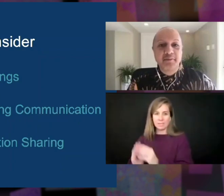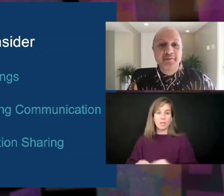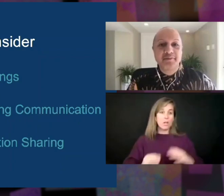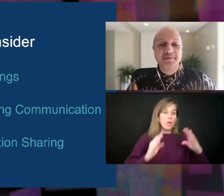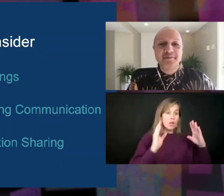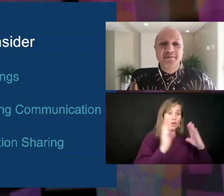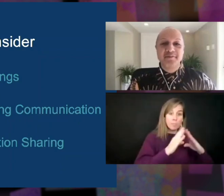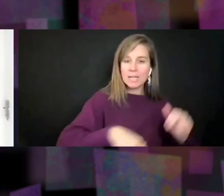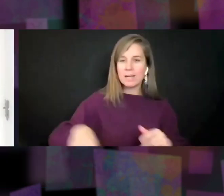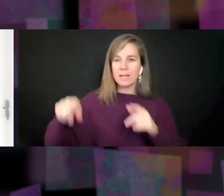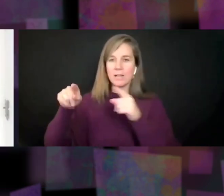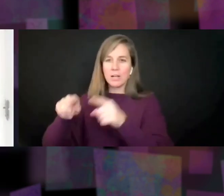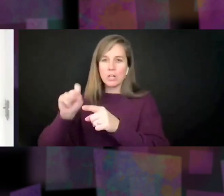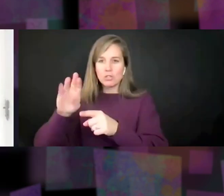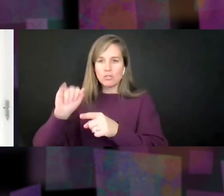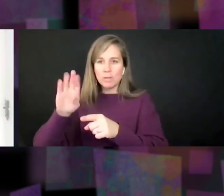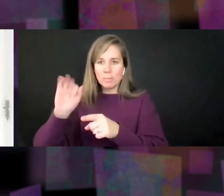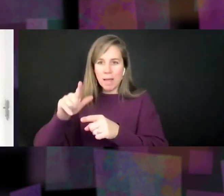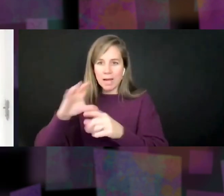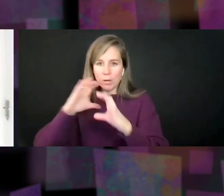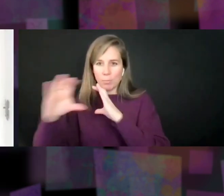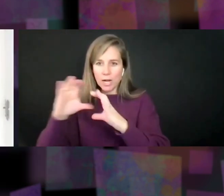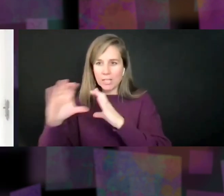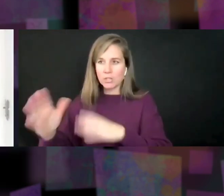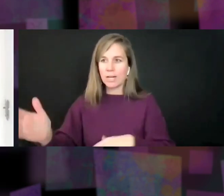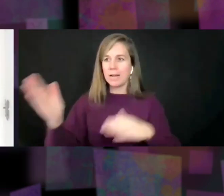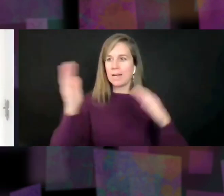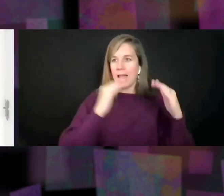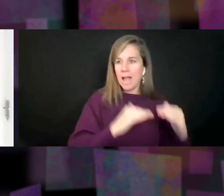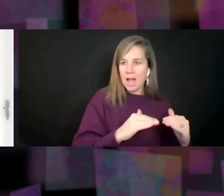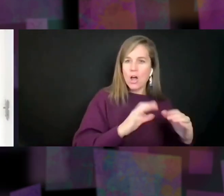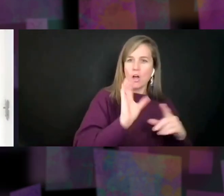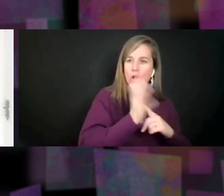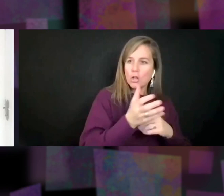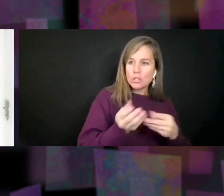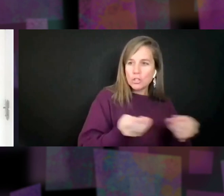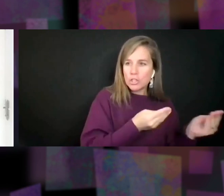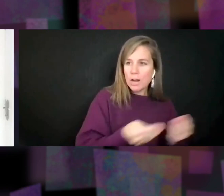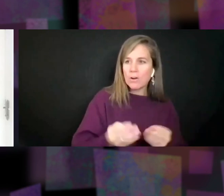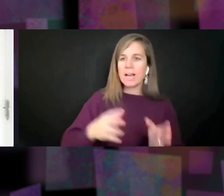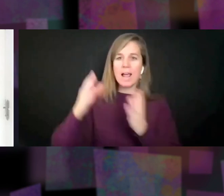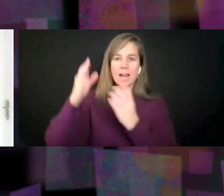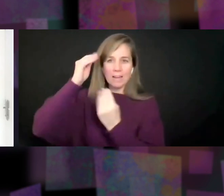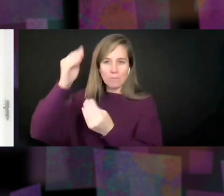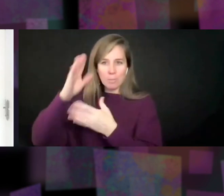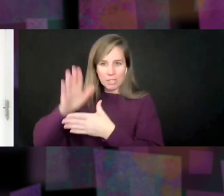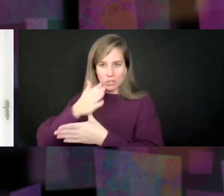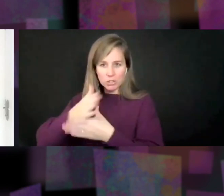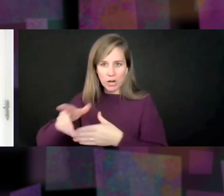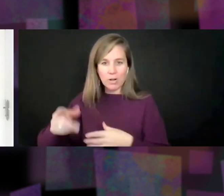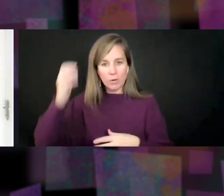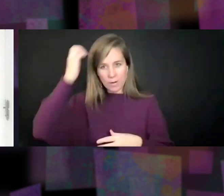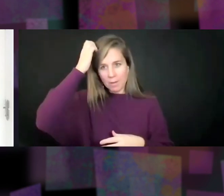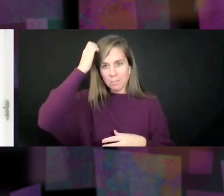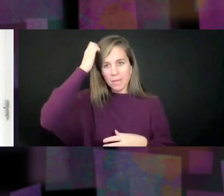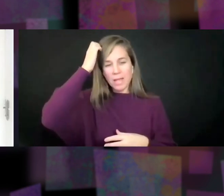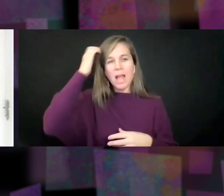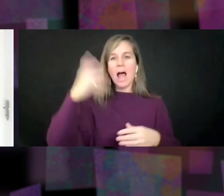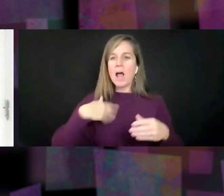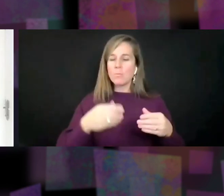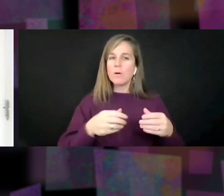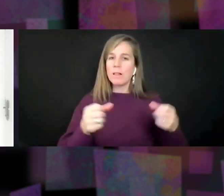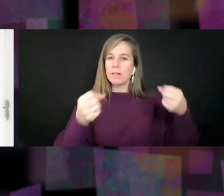sharing. I think one of my friends might drop those three things in the chat, and we'll pull that slide up again later